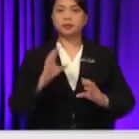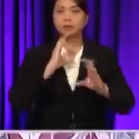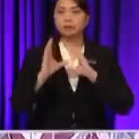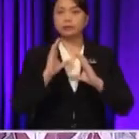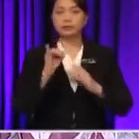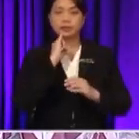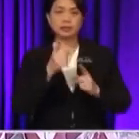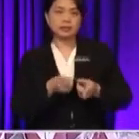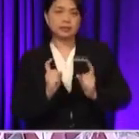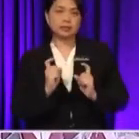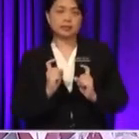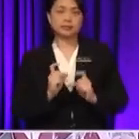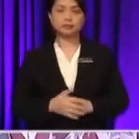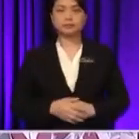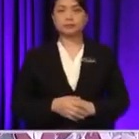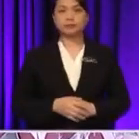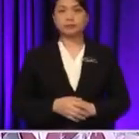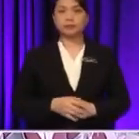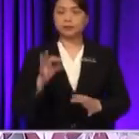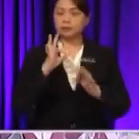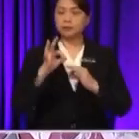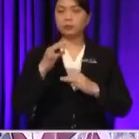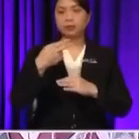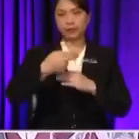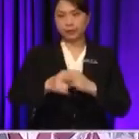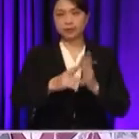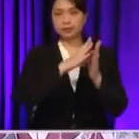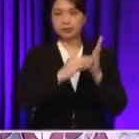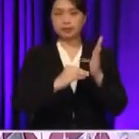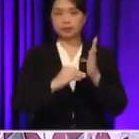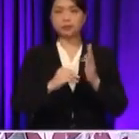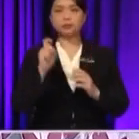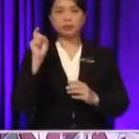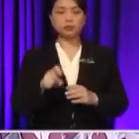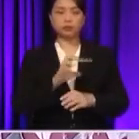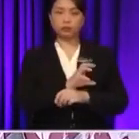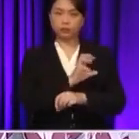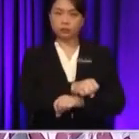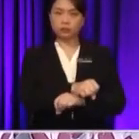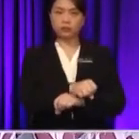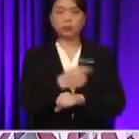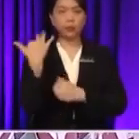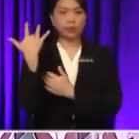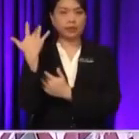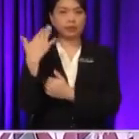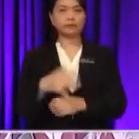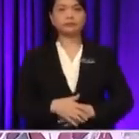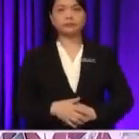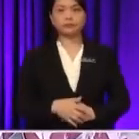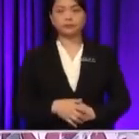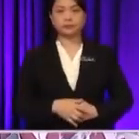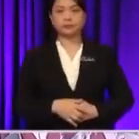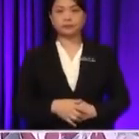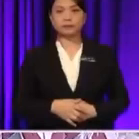you send someone a text, you are forced to sit on your own waiting for them to think of and write their reply. This is not appropriate, proper,